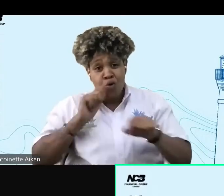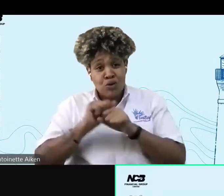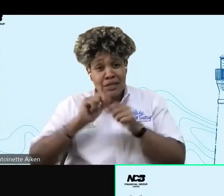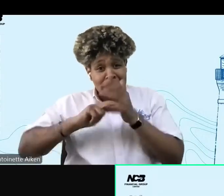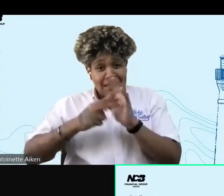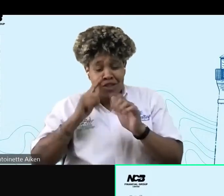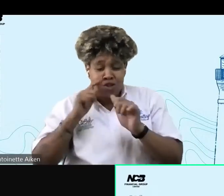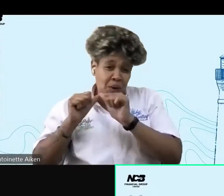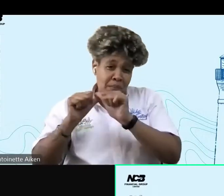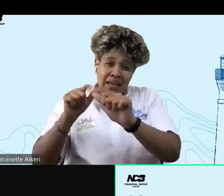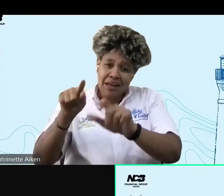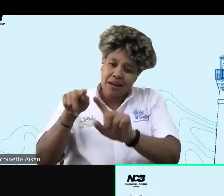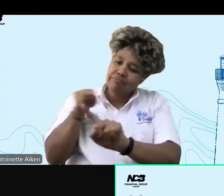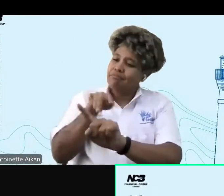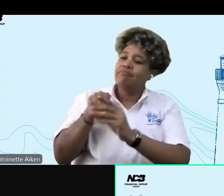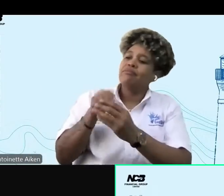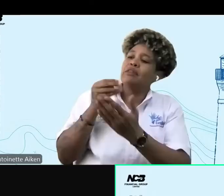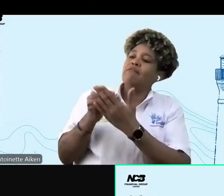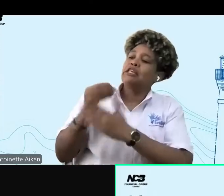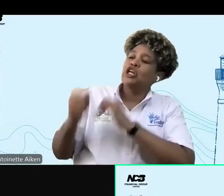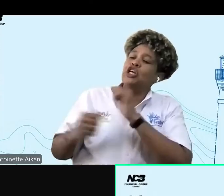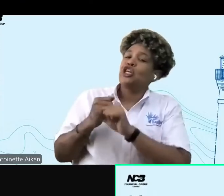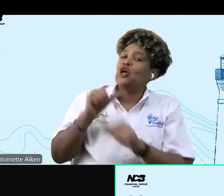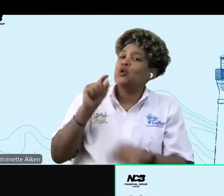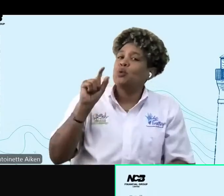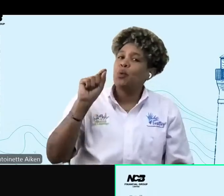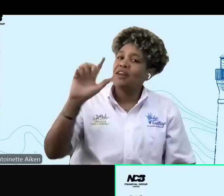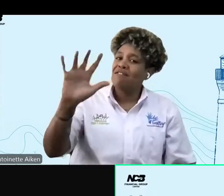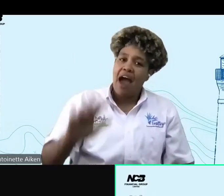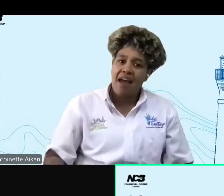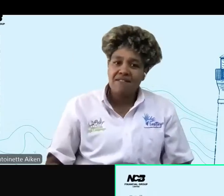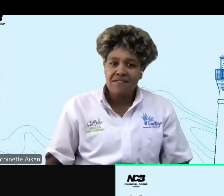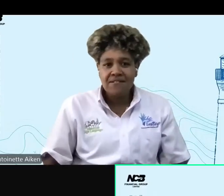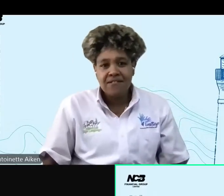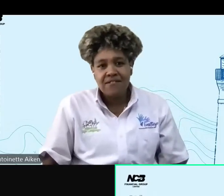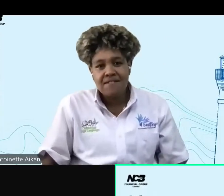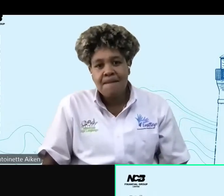that position into fiscal year 2025.